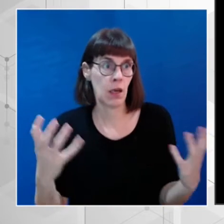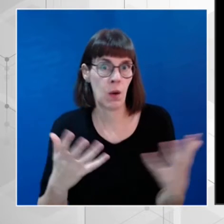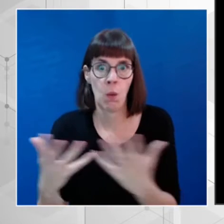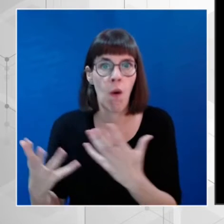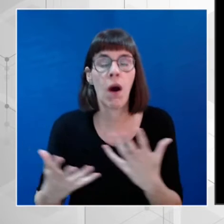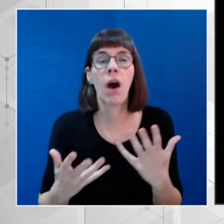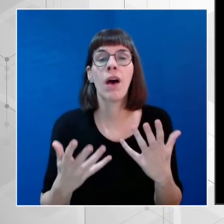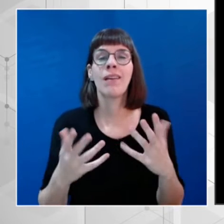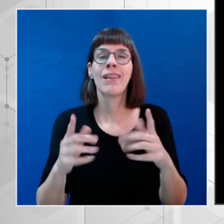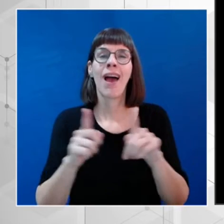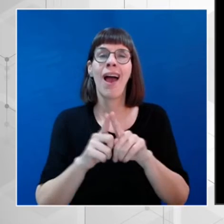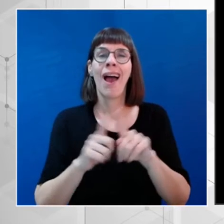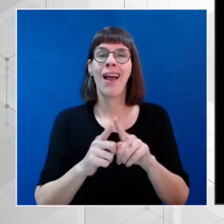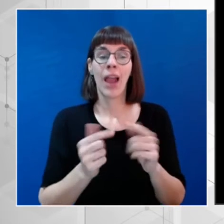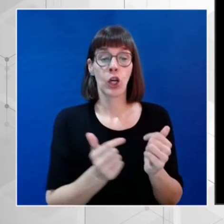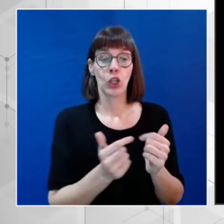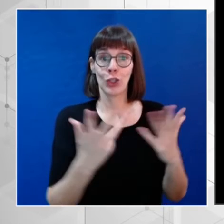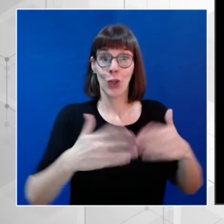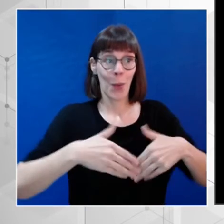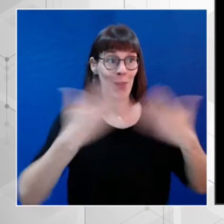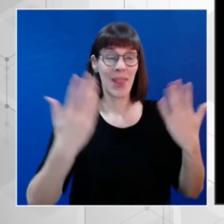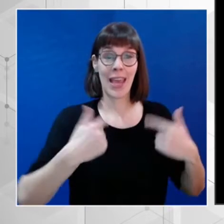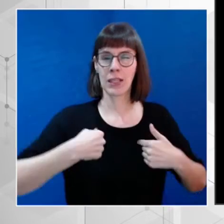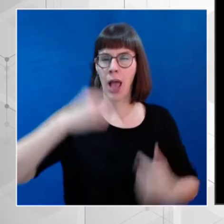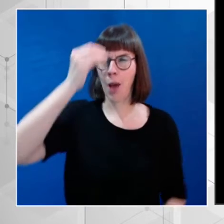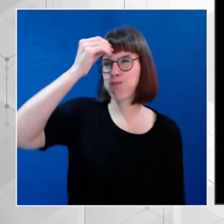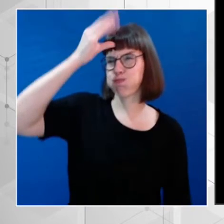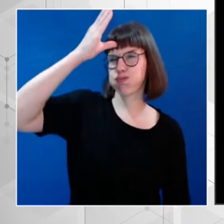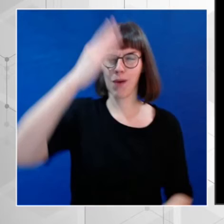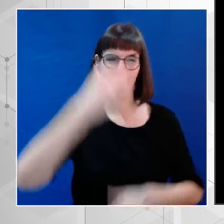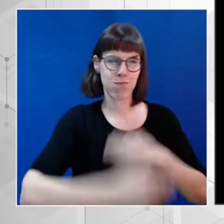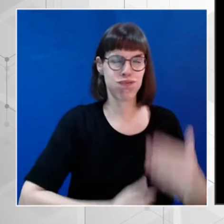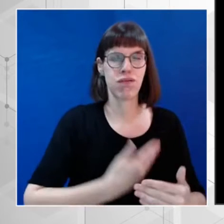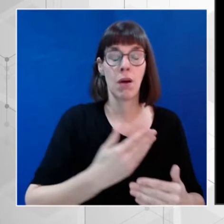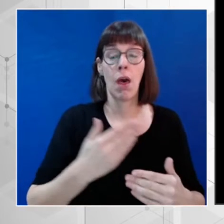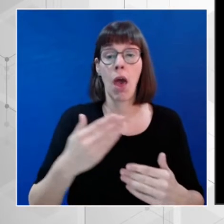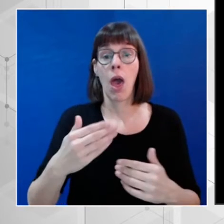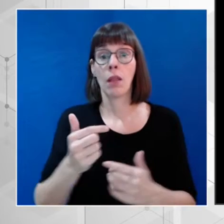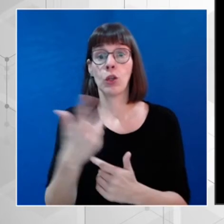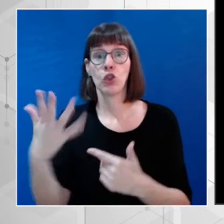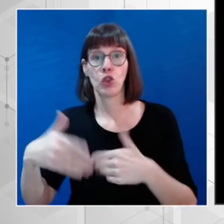I'm brilliant and other days I put my socks in the fridge? That's true.